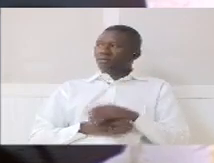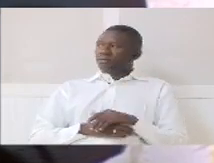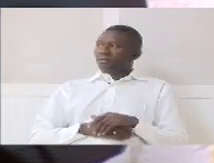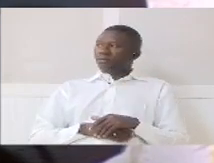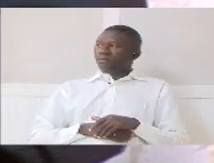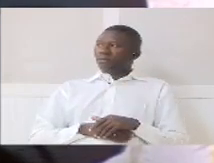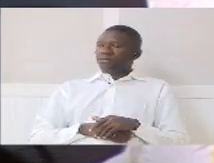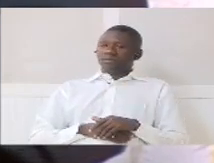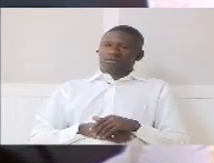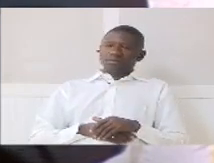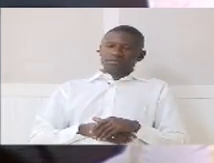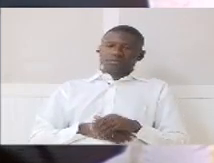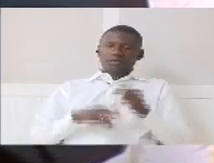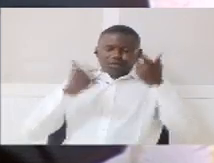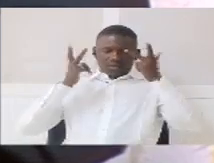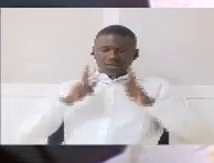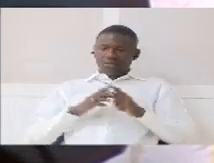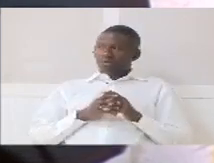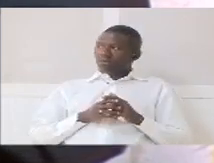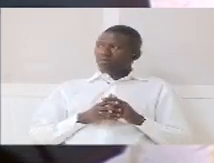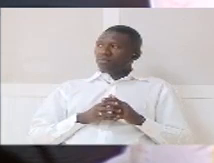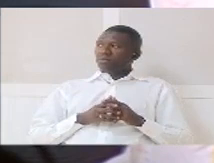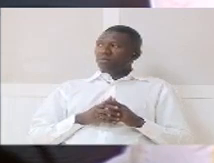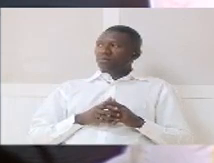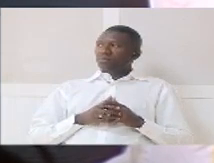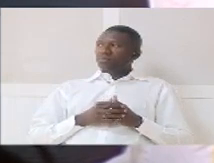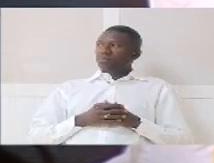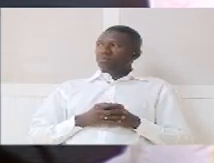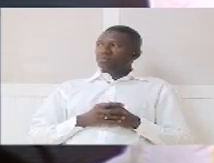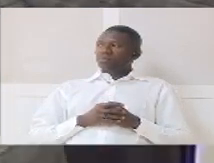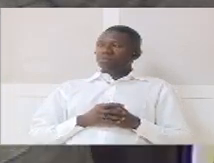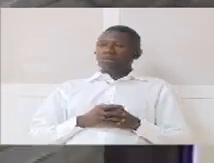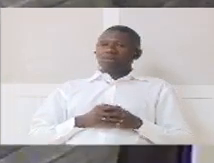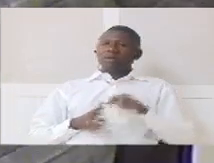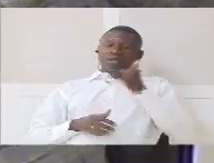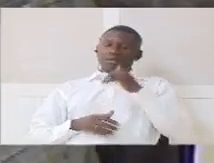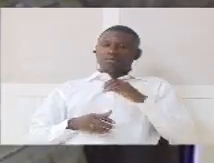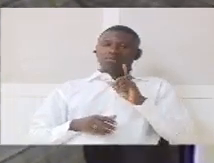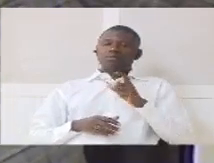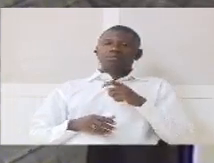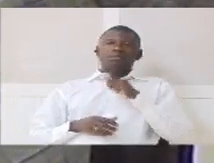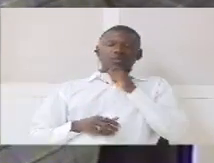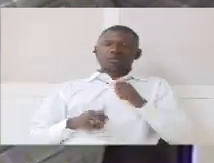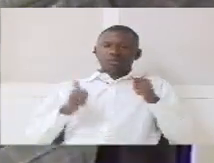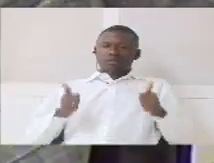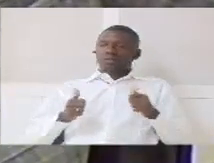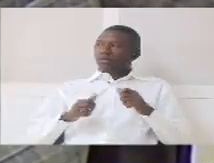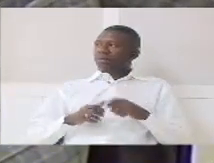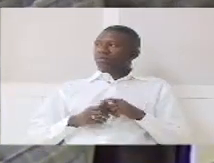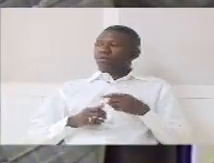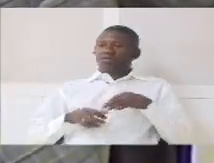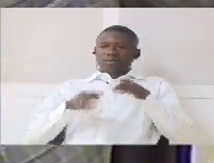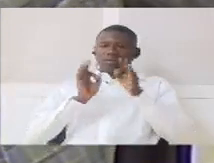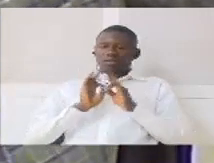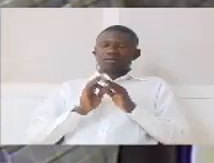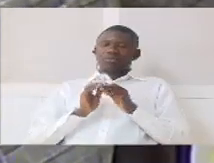you, Council, would you be ready for that otherwise? Yes, but Mr. Chair, if we are to take a 1 hour break, then it will become